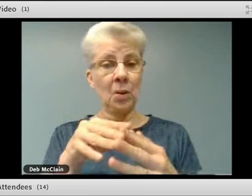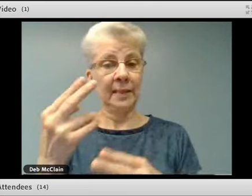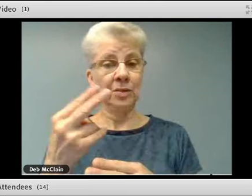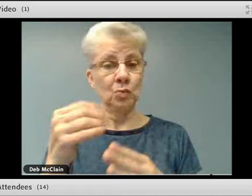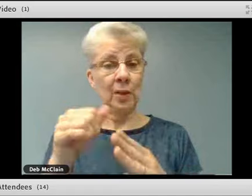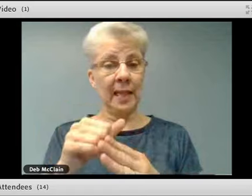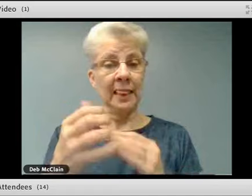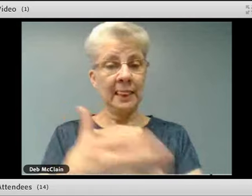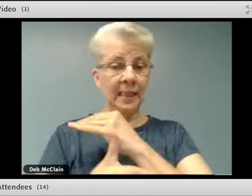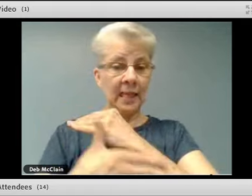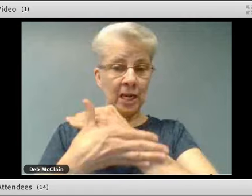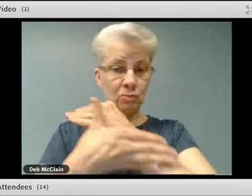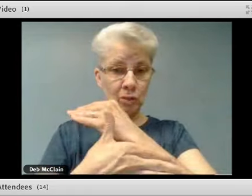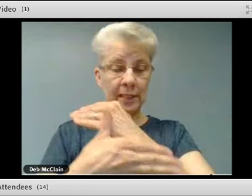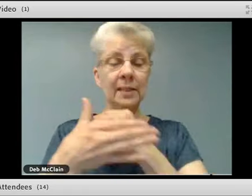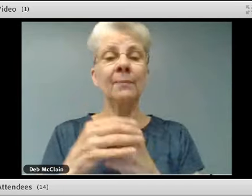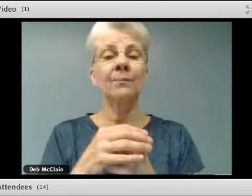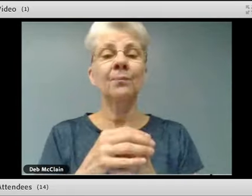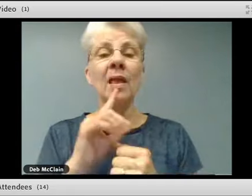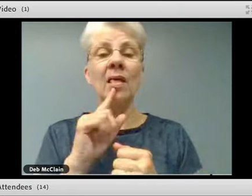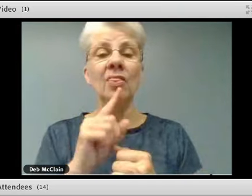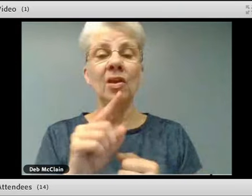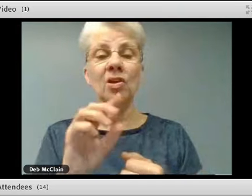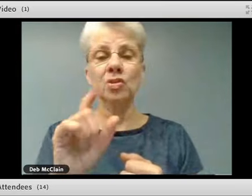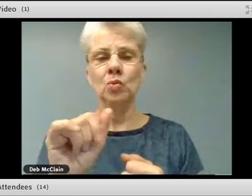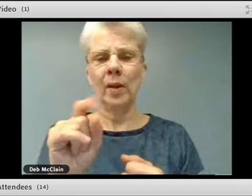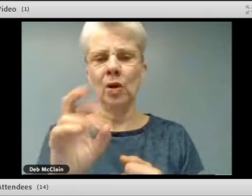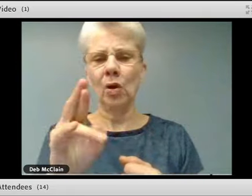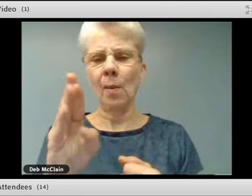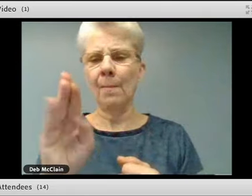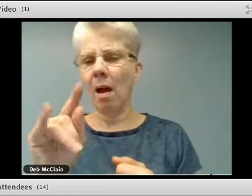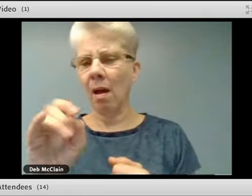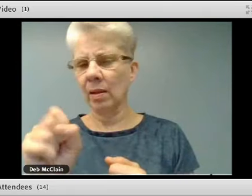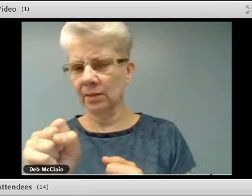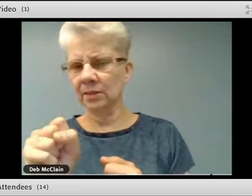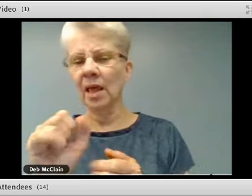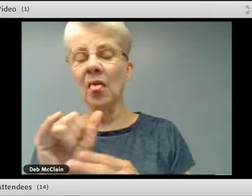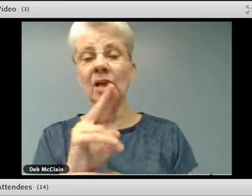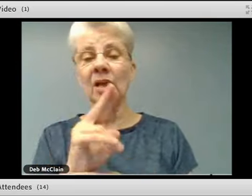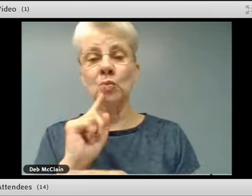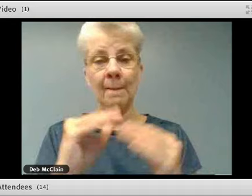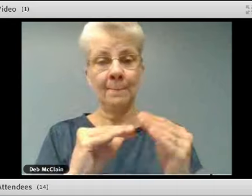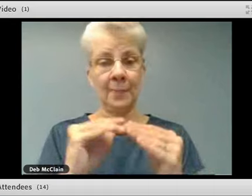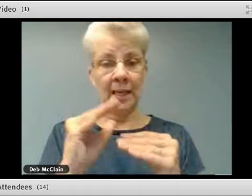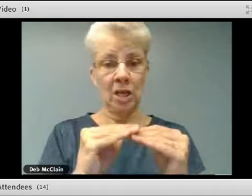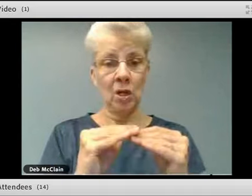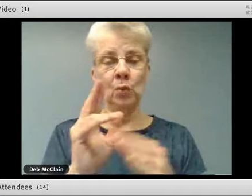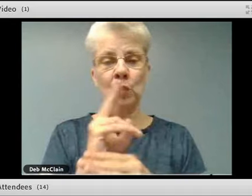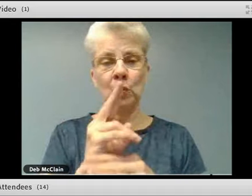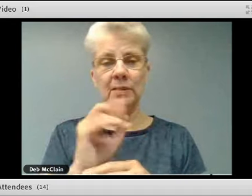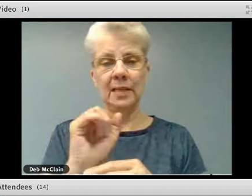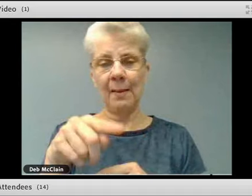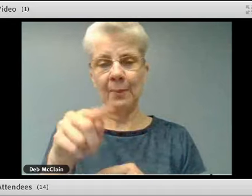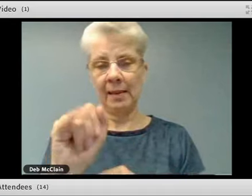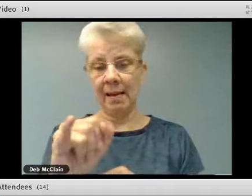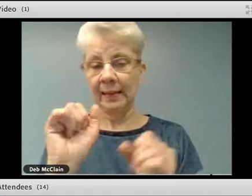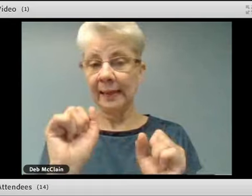country. There's Twitter bots that you can build using the